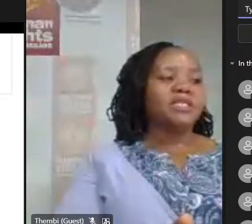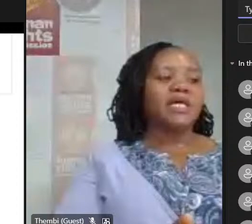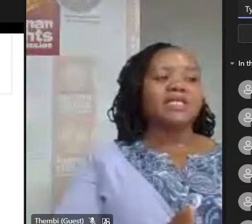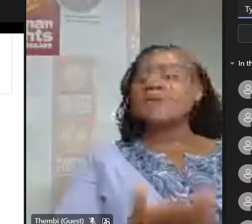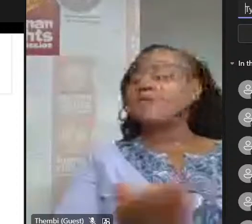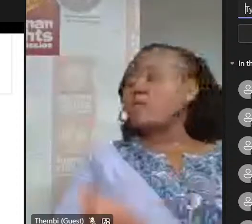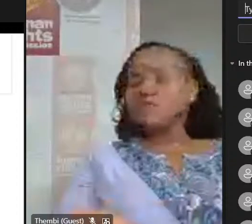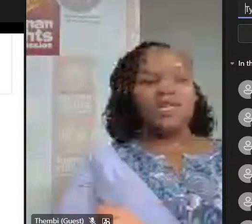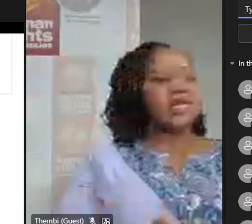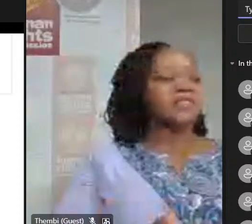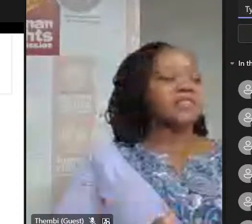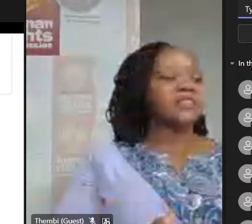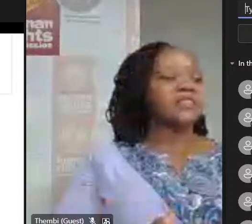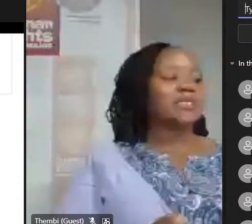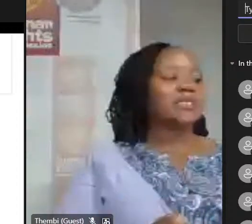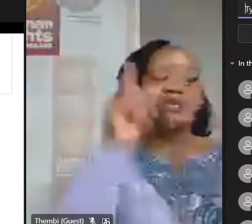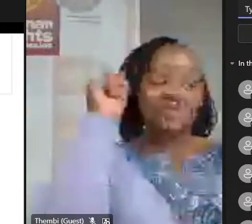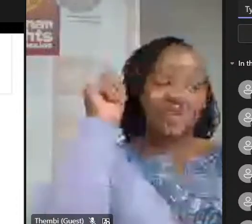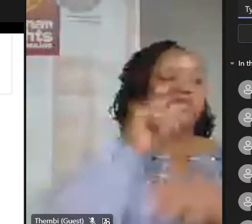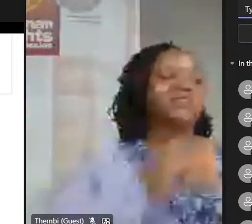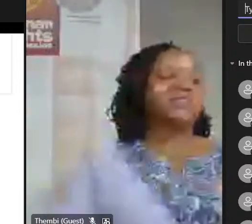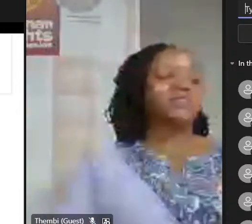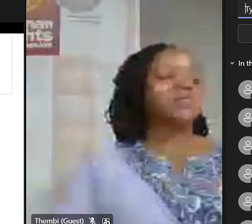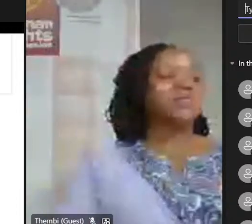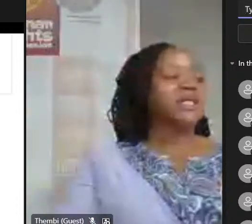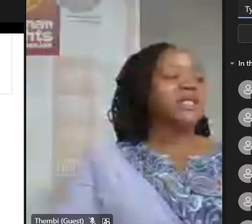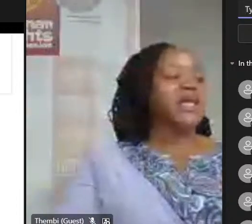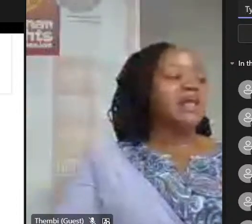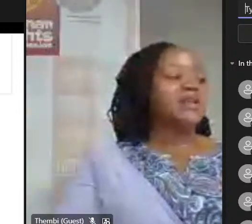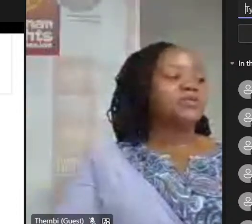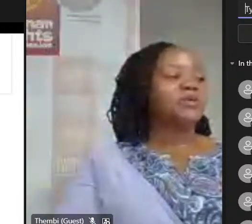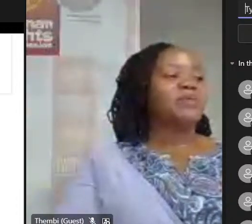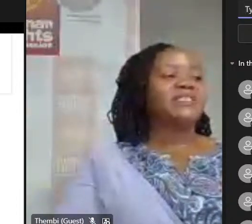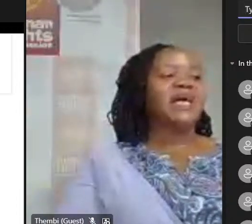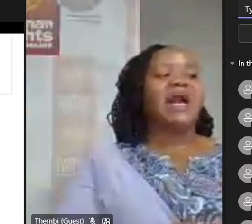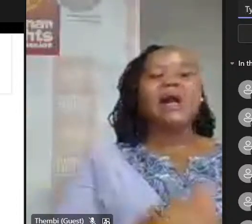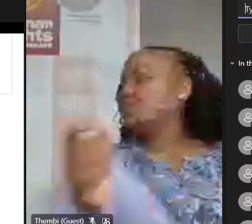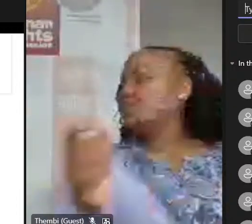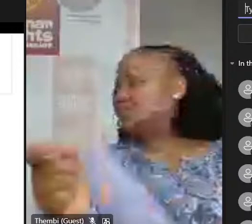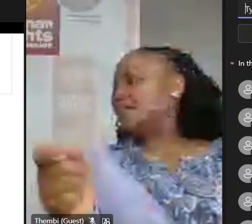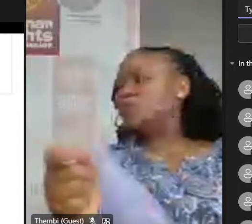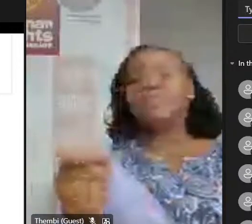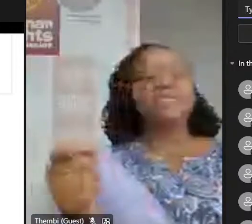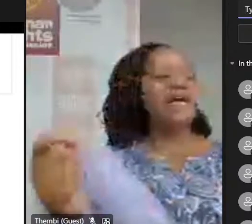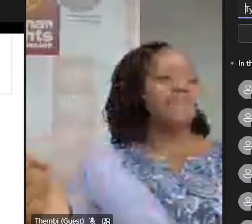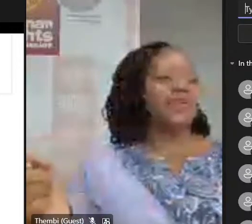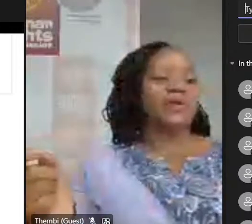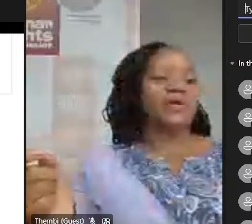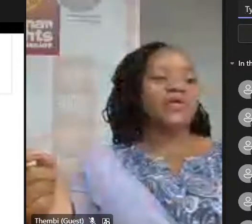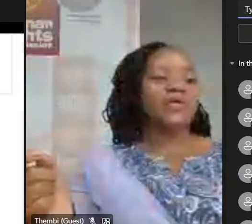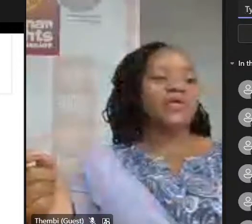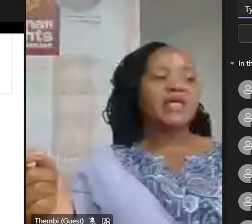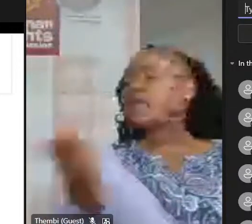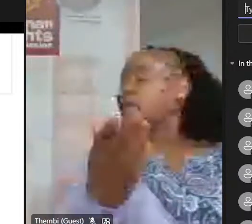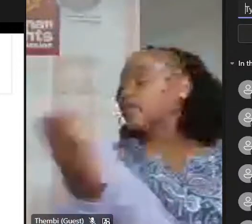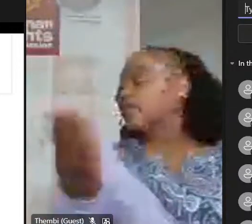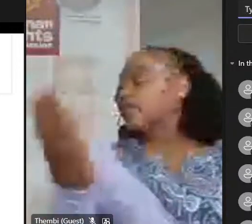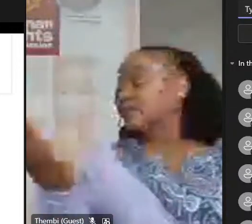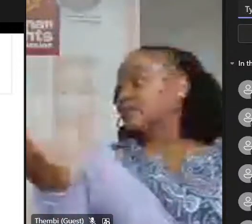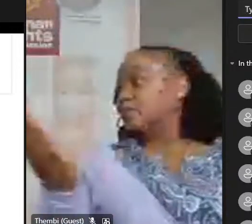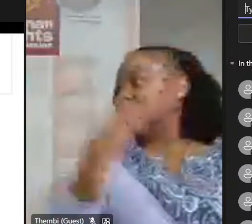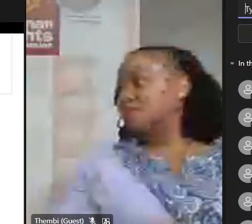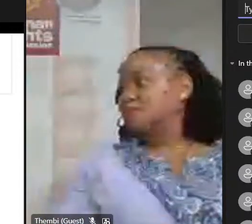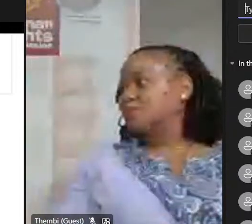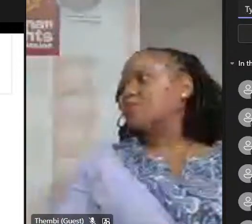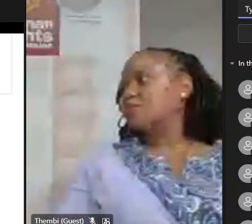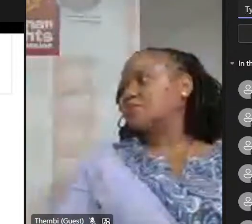rules that support learners, if there are any such rules, and also better garment designs which are fairer, and of course